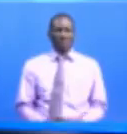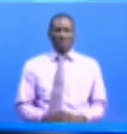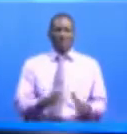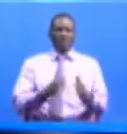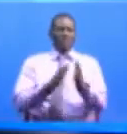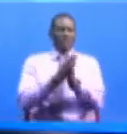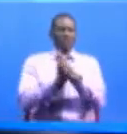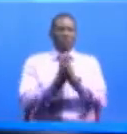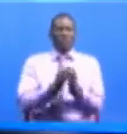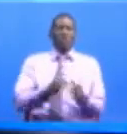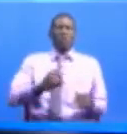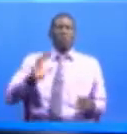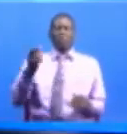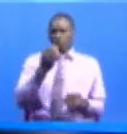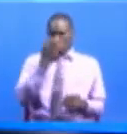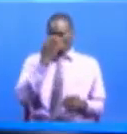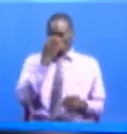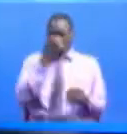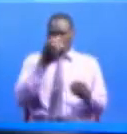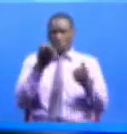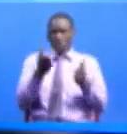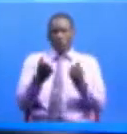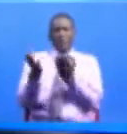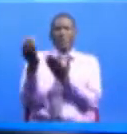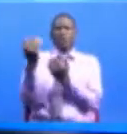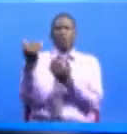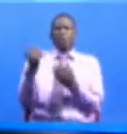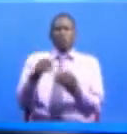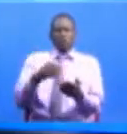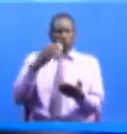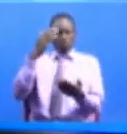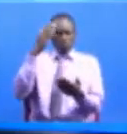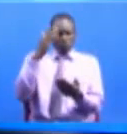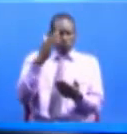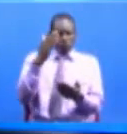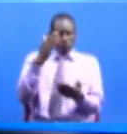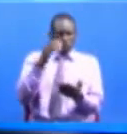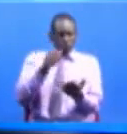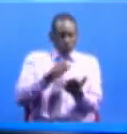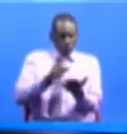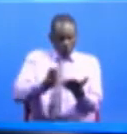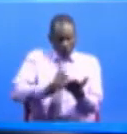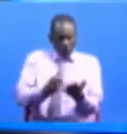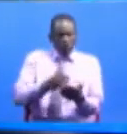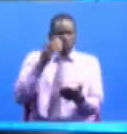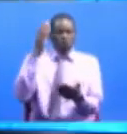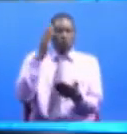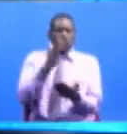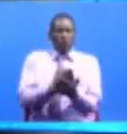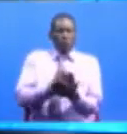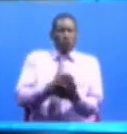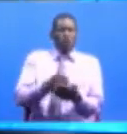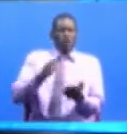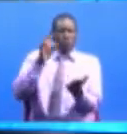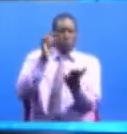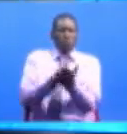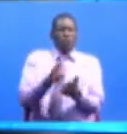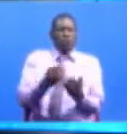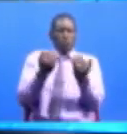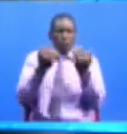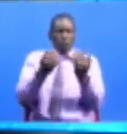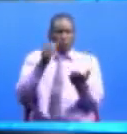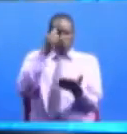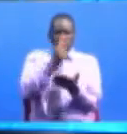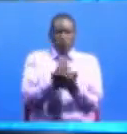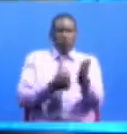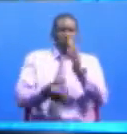President William Ruto is now expected to gazette the removal from office of former High Court Judge Said